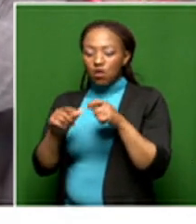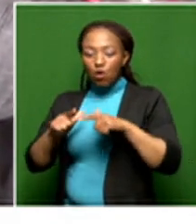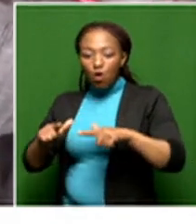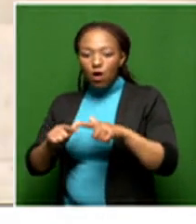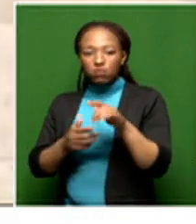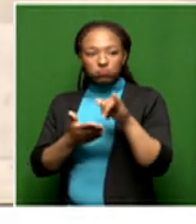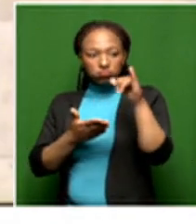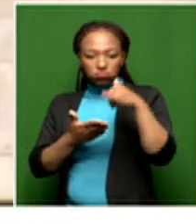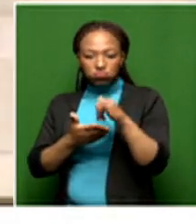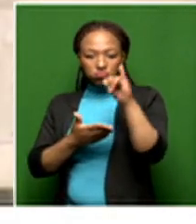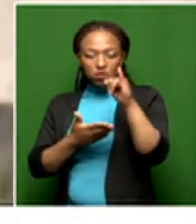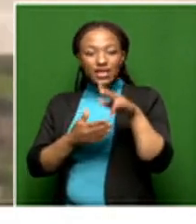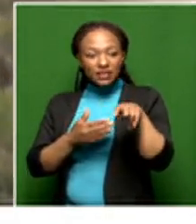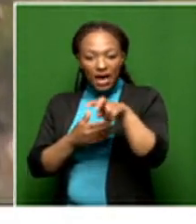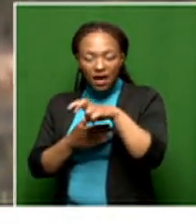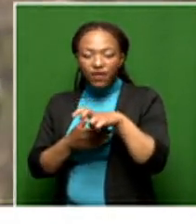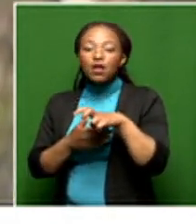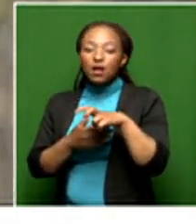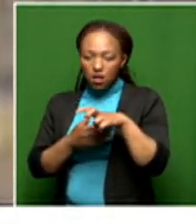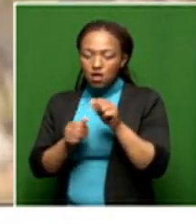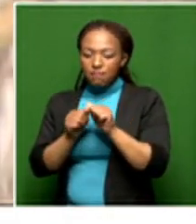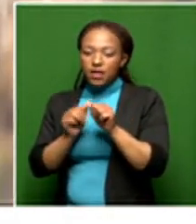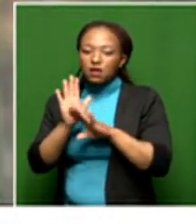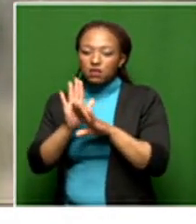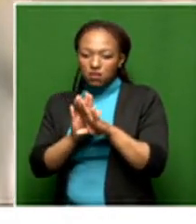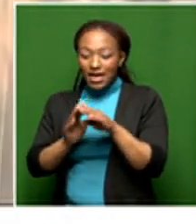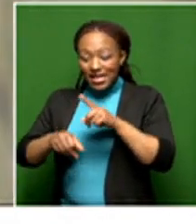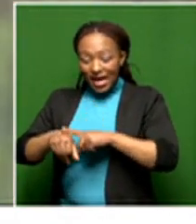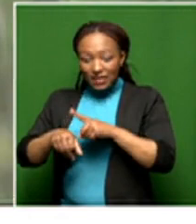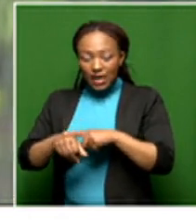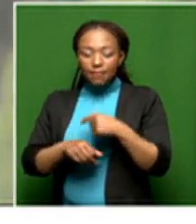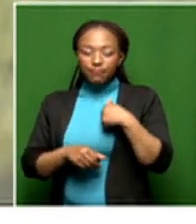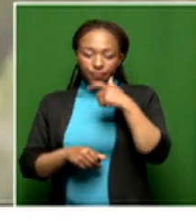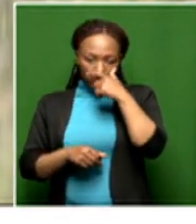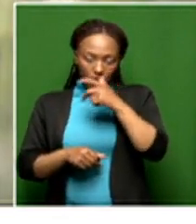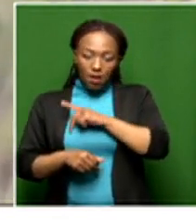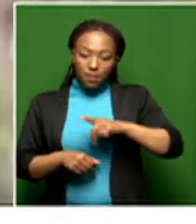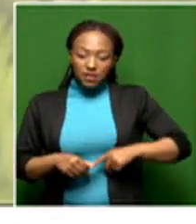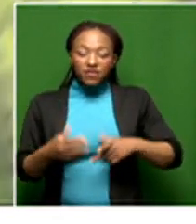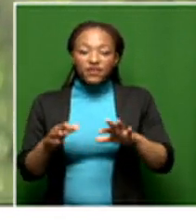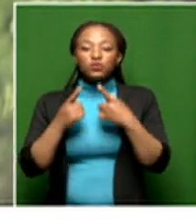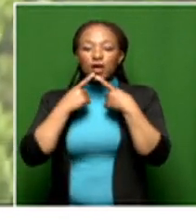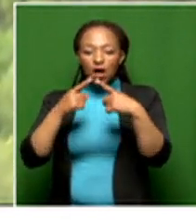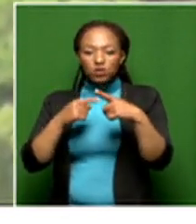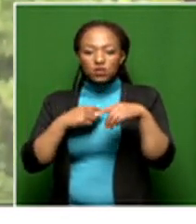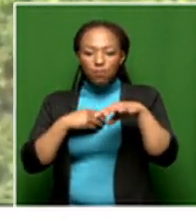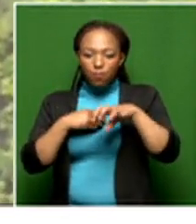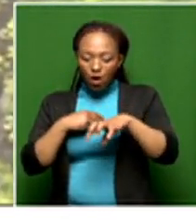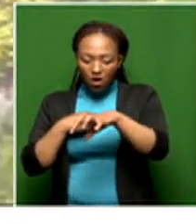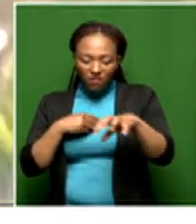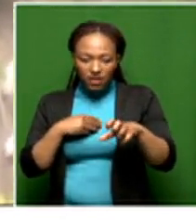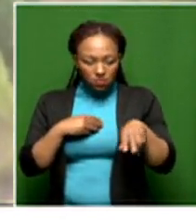I mean, to give an example, the night the president announced that interprovincial travel is allowed,